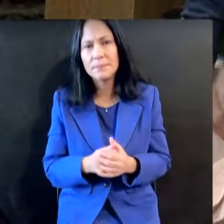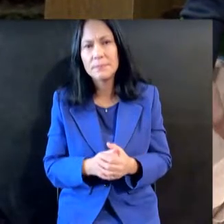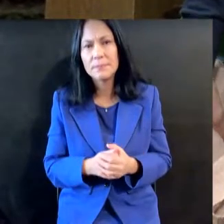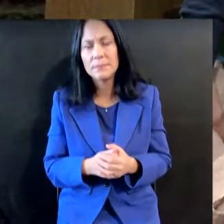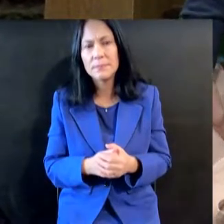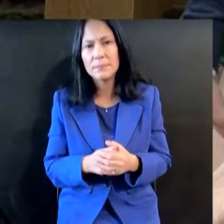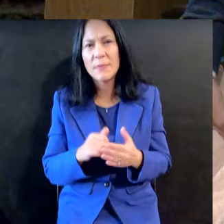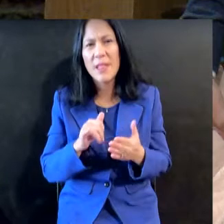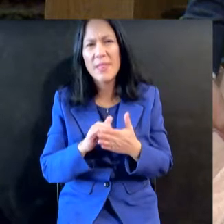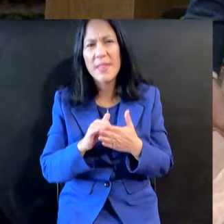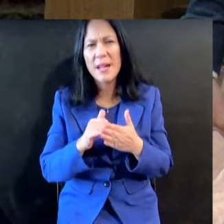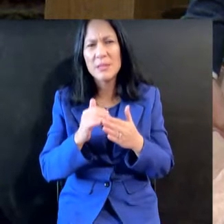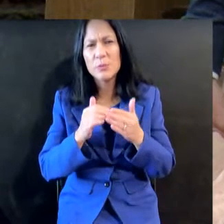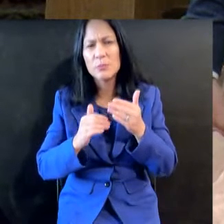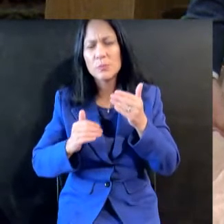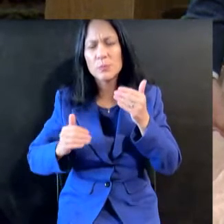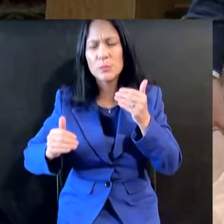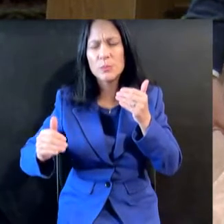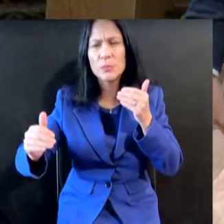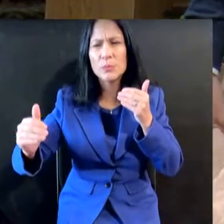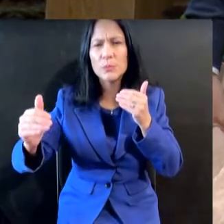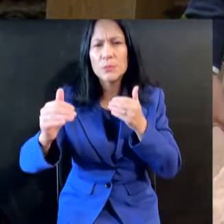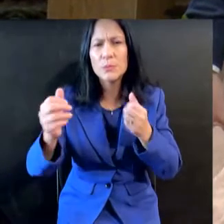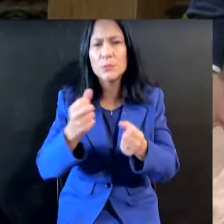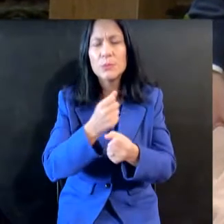That's how far love took